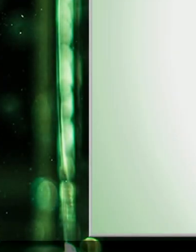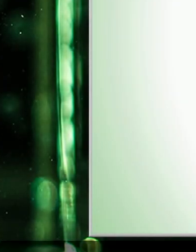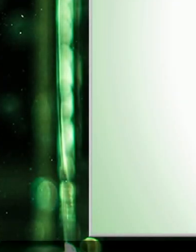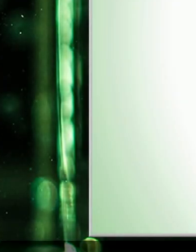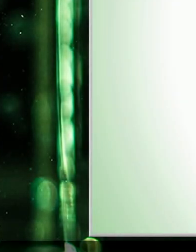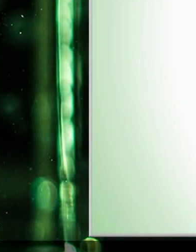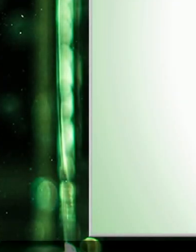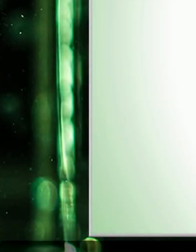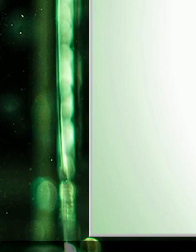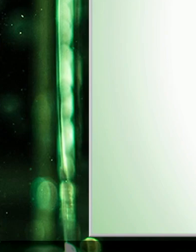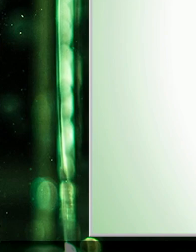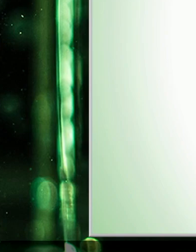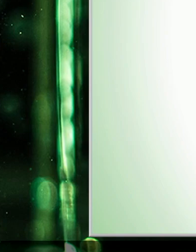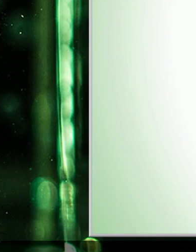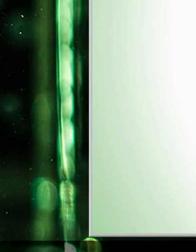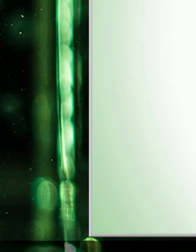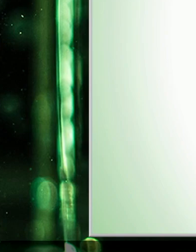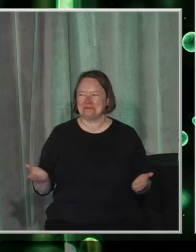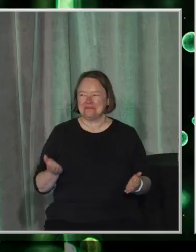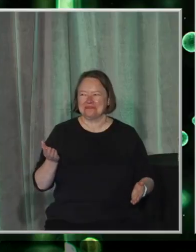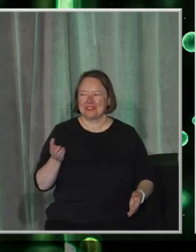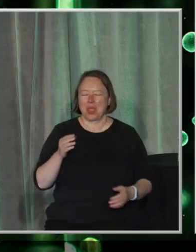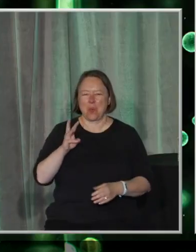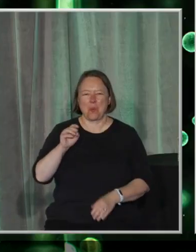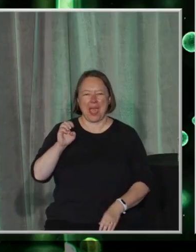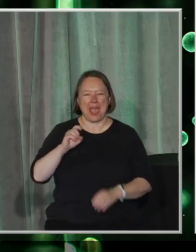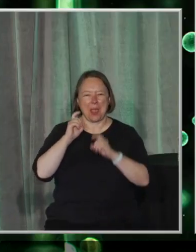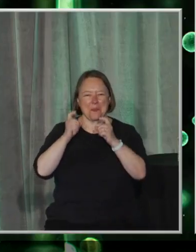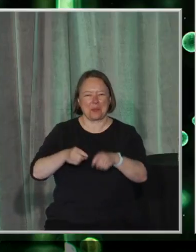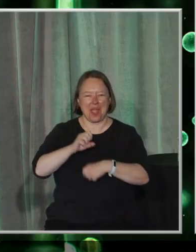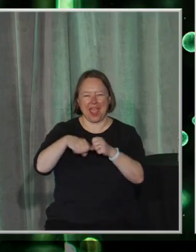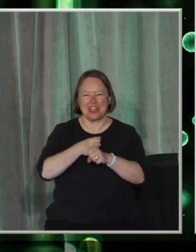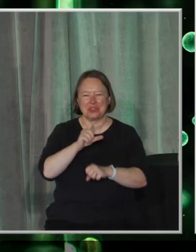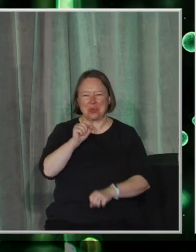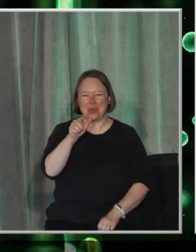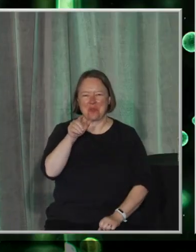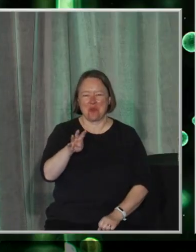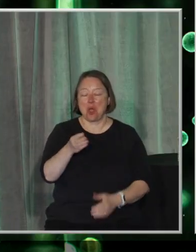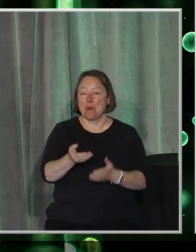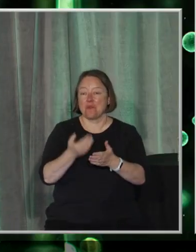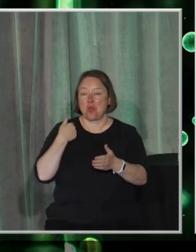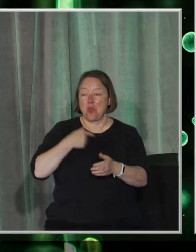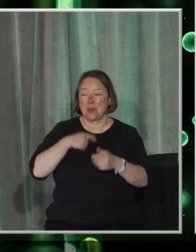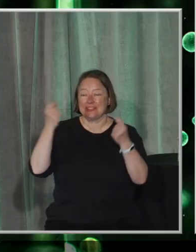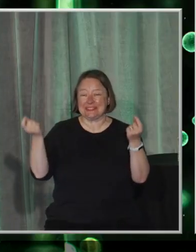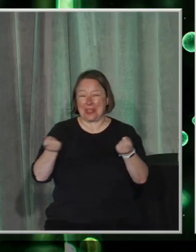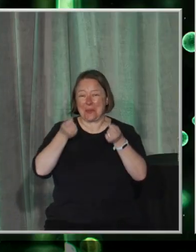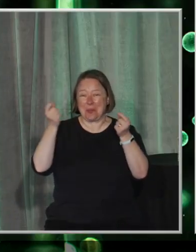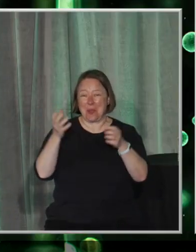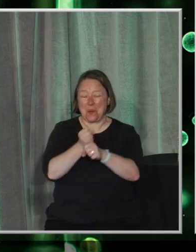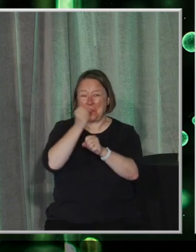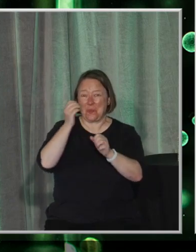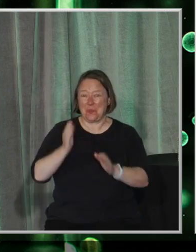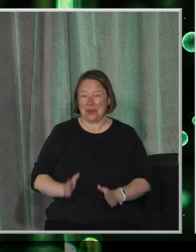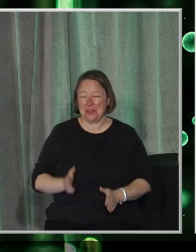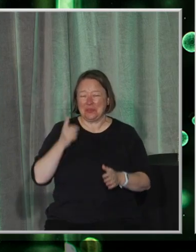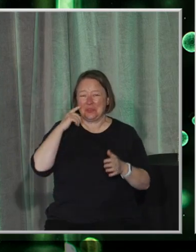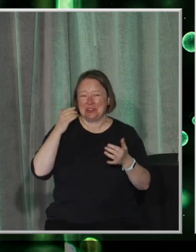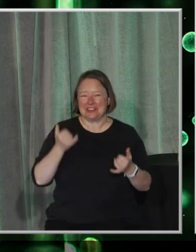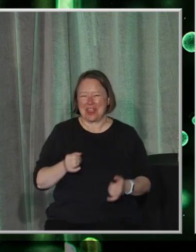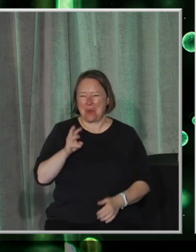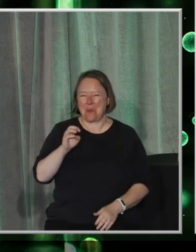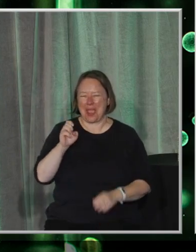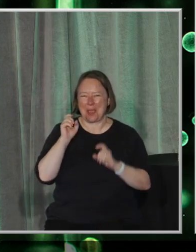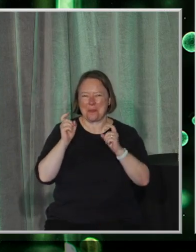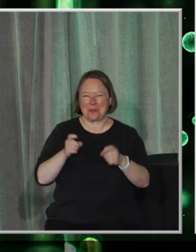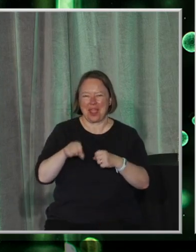Welcome back, everyone. Wege Prize 2024. And before we celebrate the winners of today's Wege